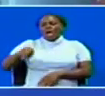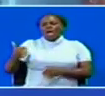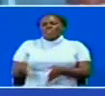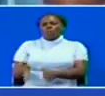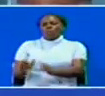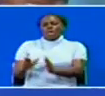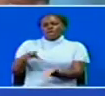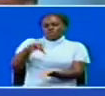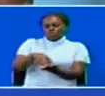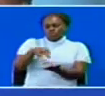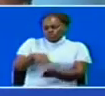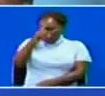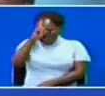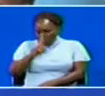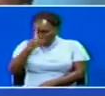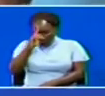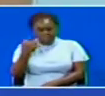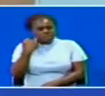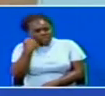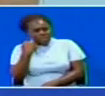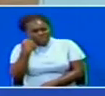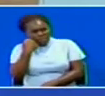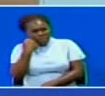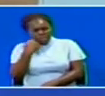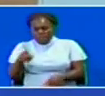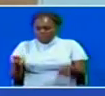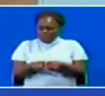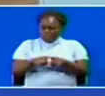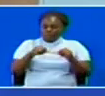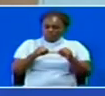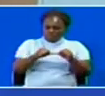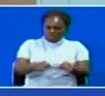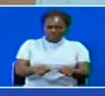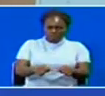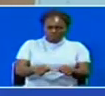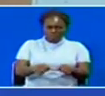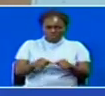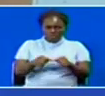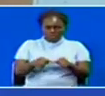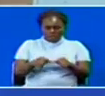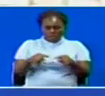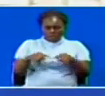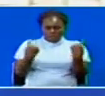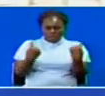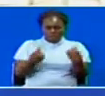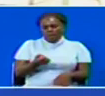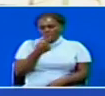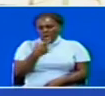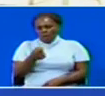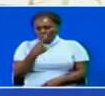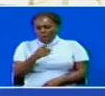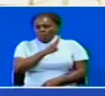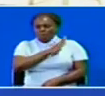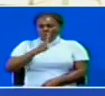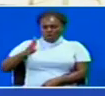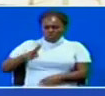in cases of serious illness. That notwithstanding, growing animosity between the Pharmaceutical Society of